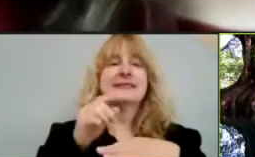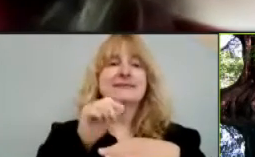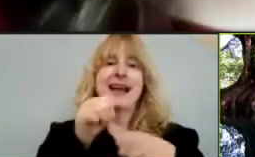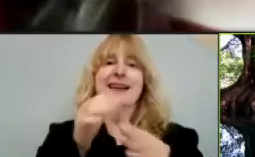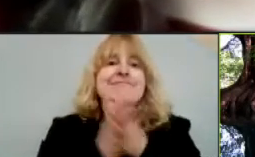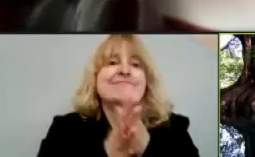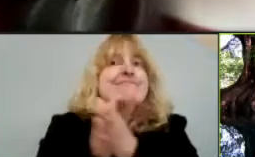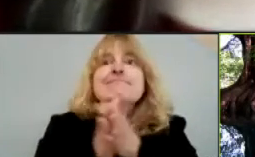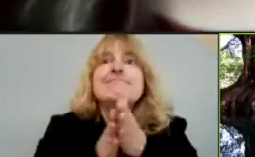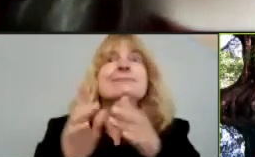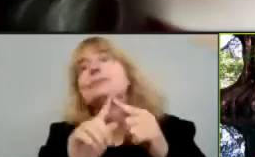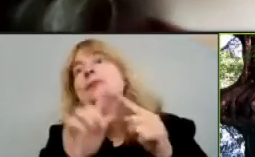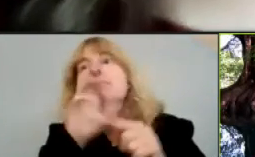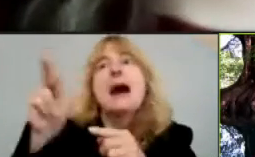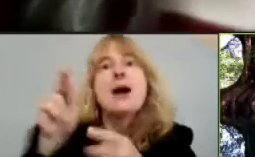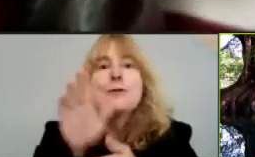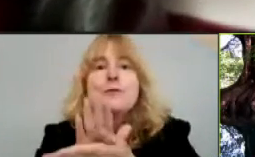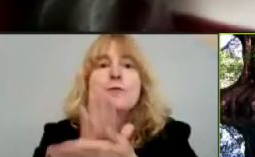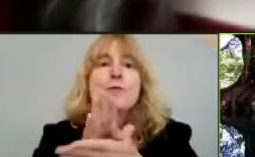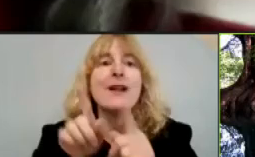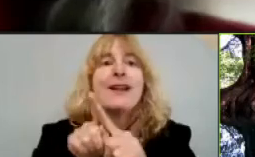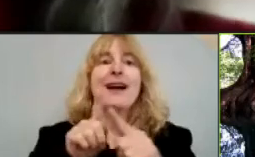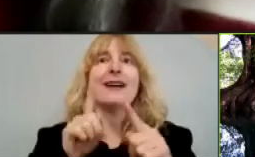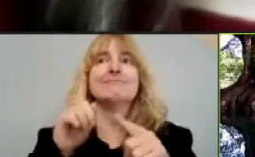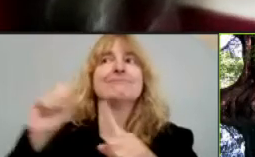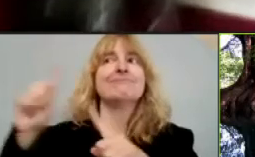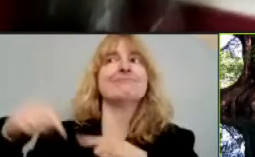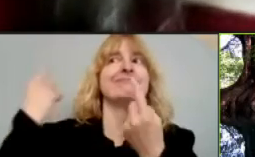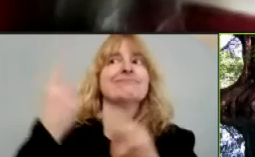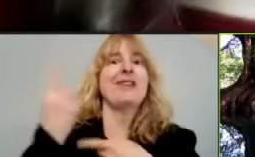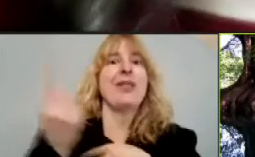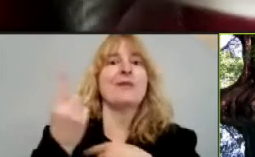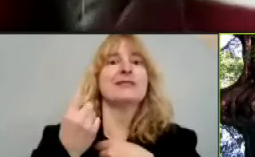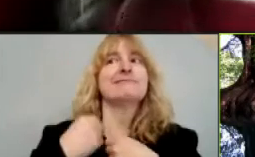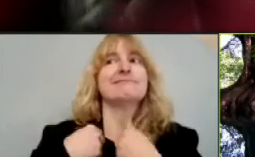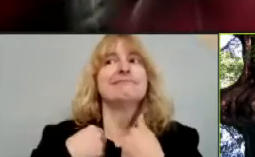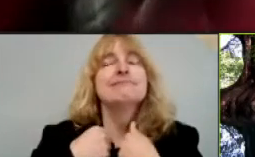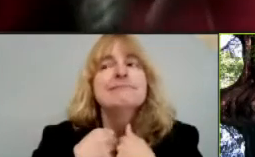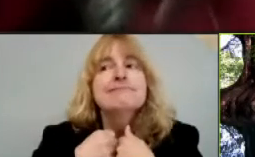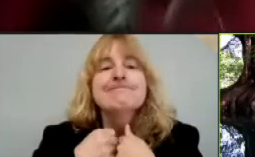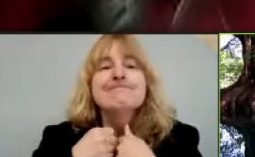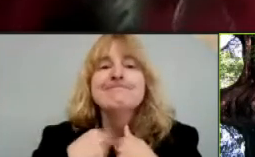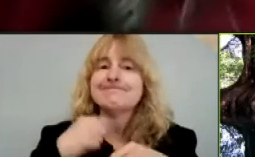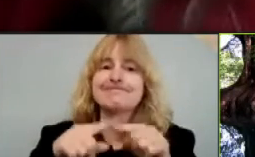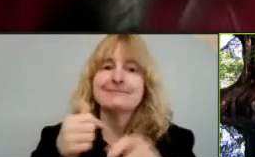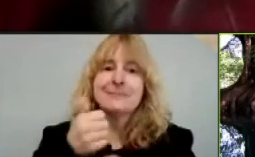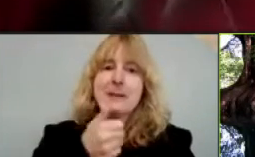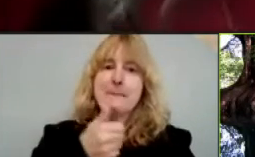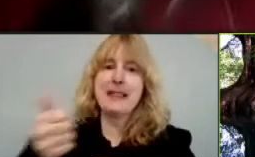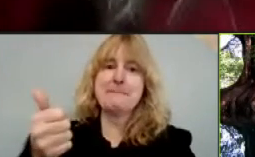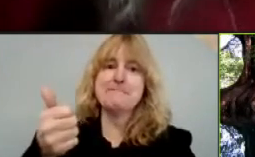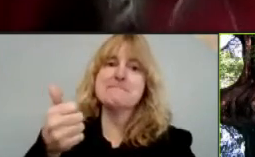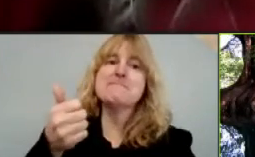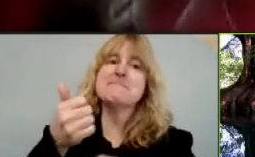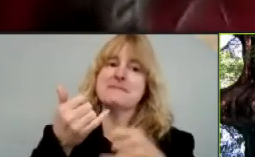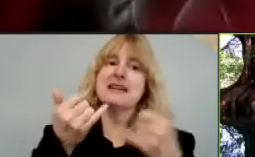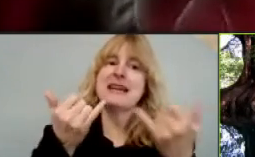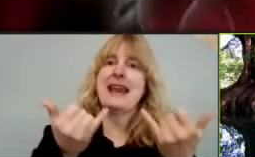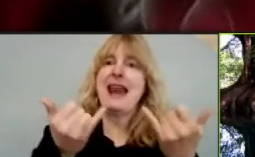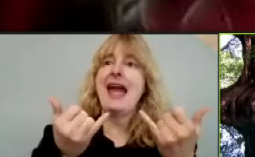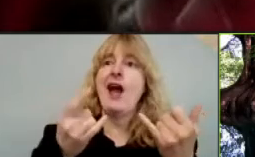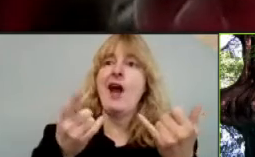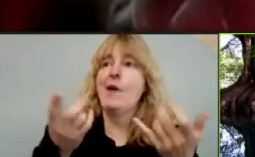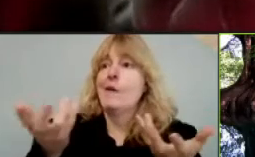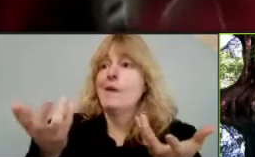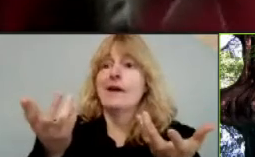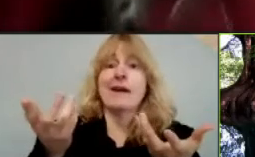to school as he usually is. And I can't blame him. Now all he has to do is roll out of bed and